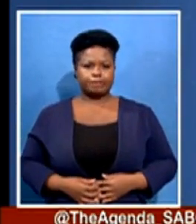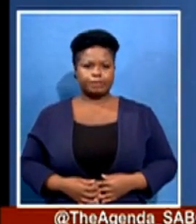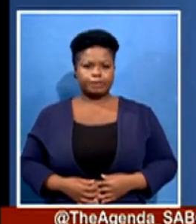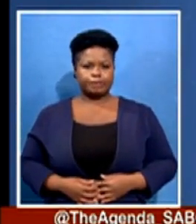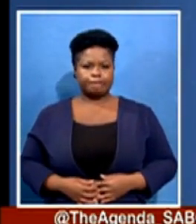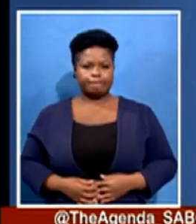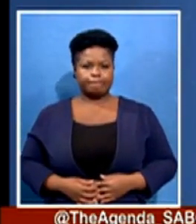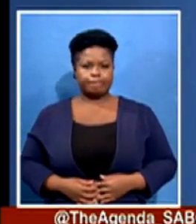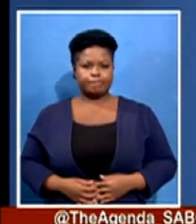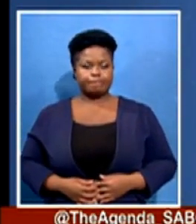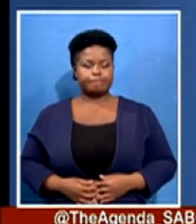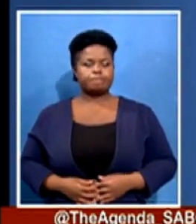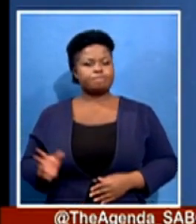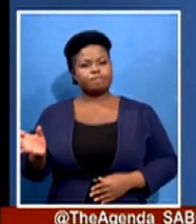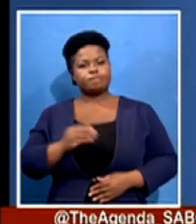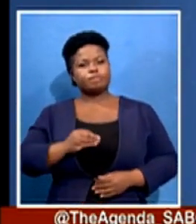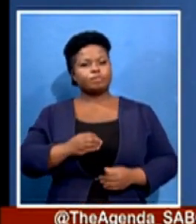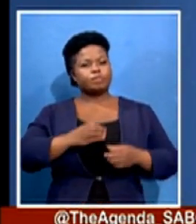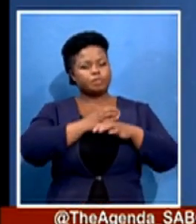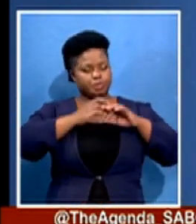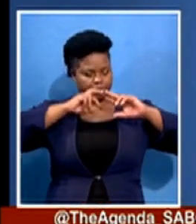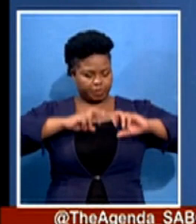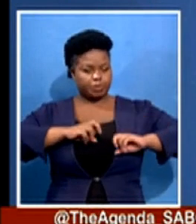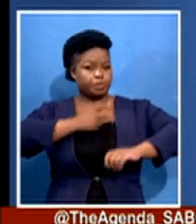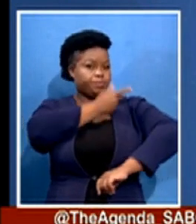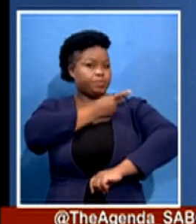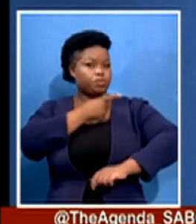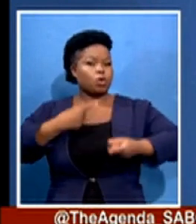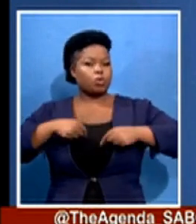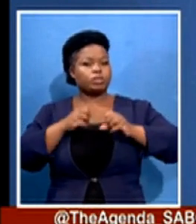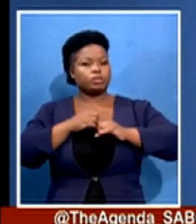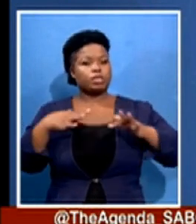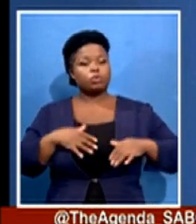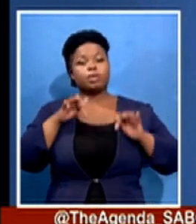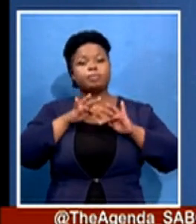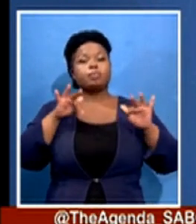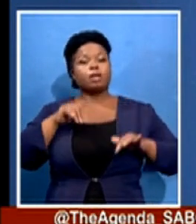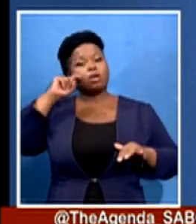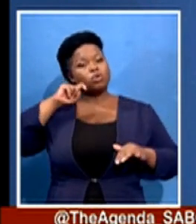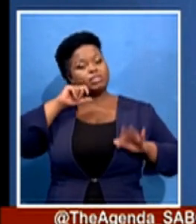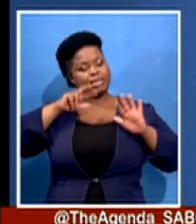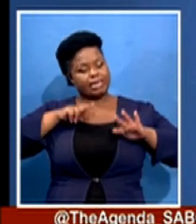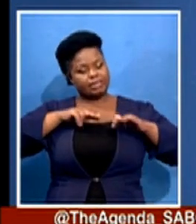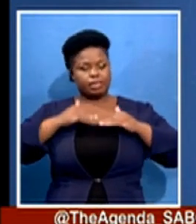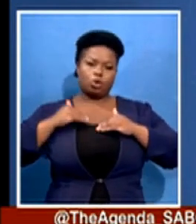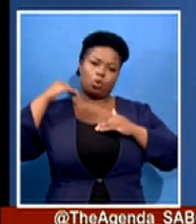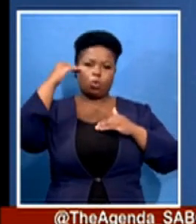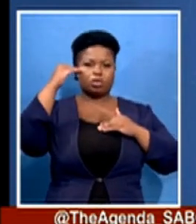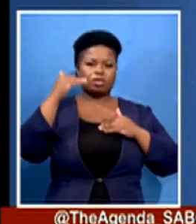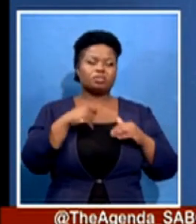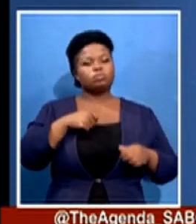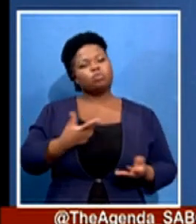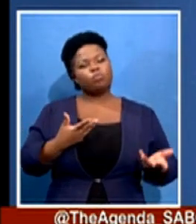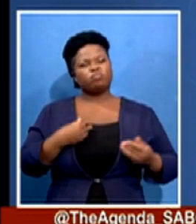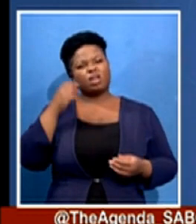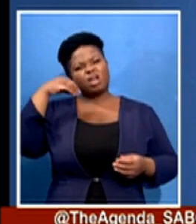all the vaccines, we started off with people who are 18 years and older. These are adults. And that's to do with informed consent on the